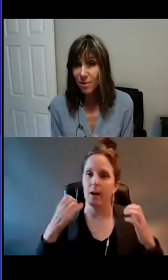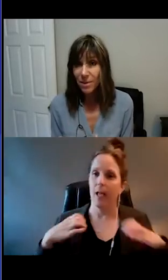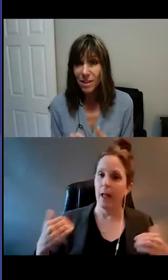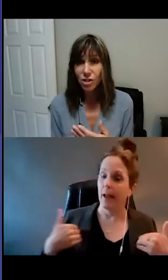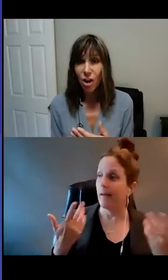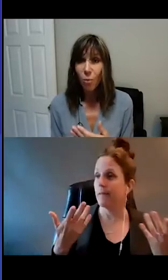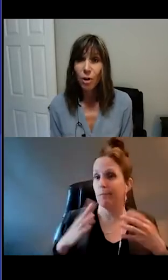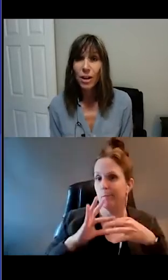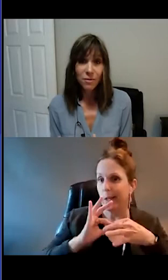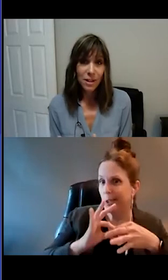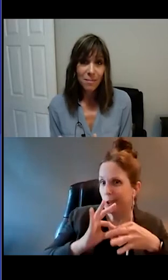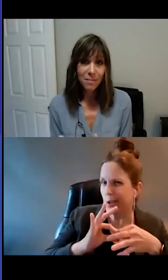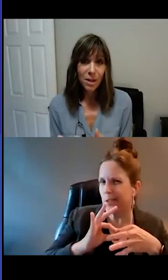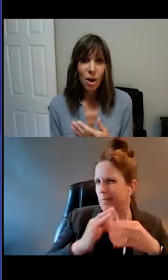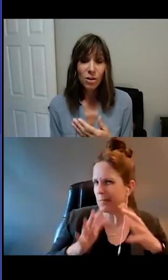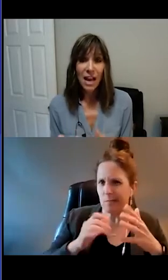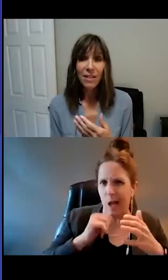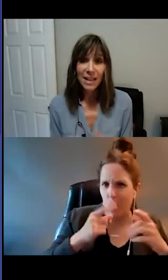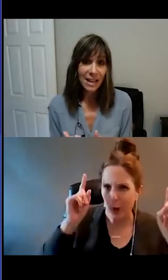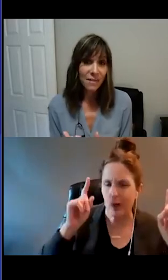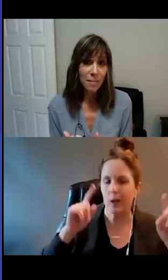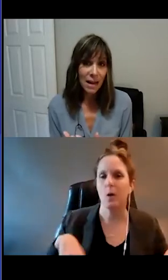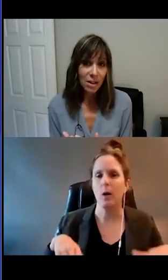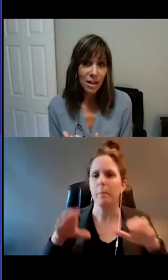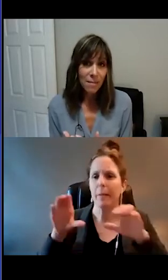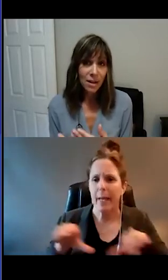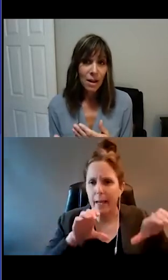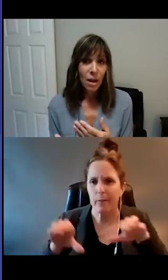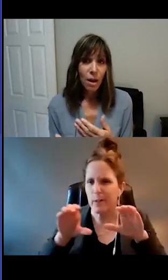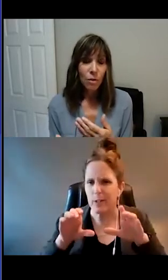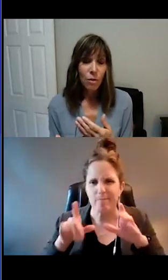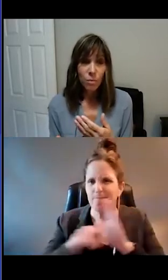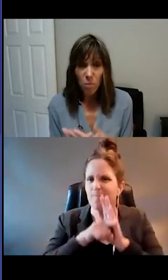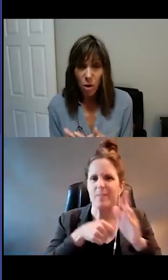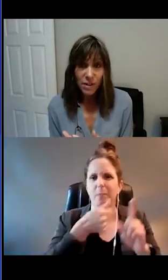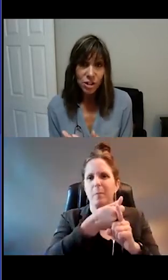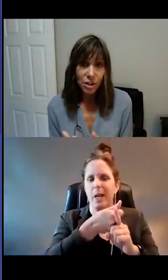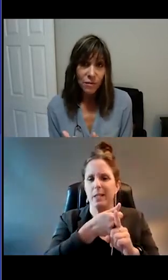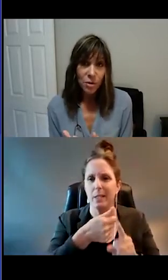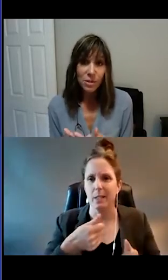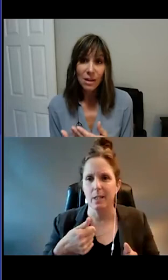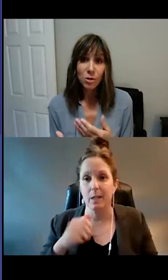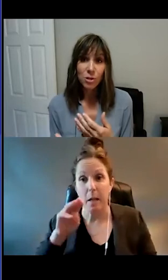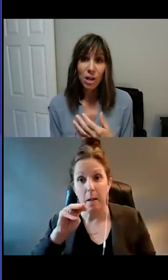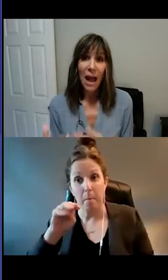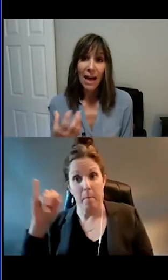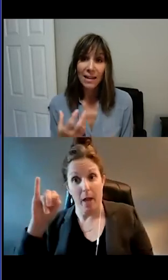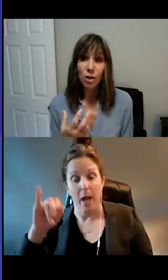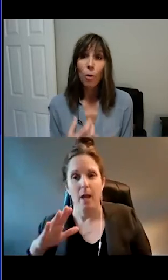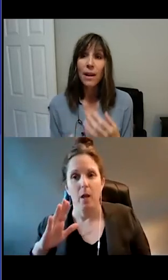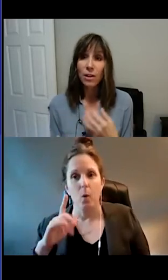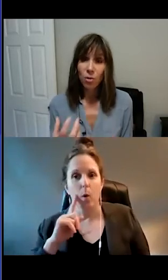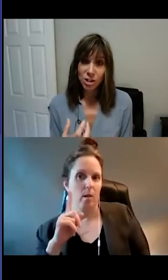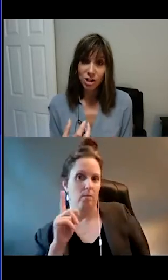relationship that's not working for them or is having a negative impact on them. motivational interviewing would say we're supposed to